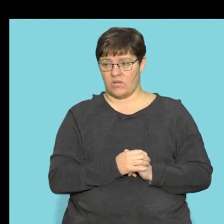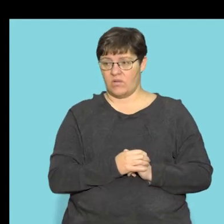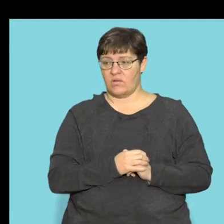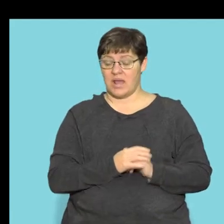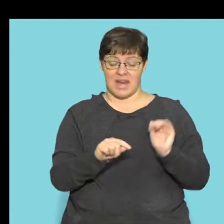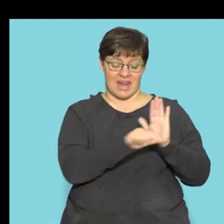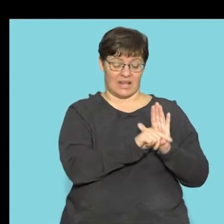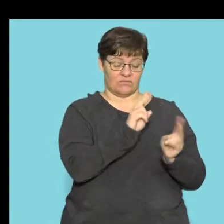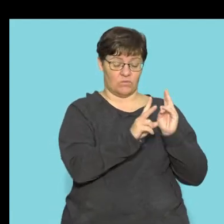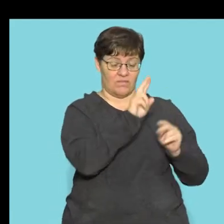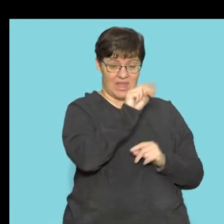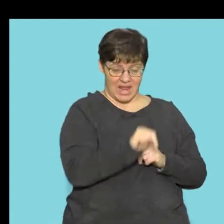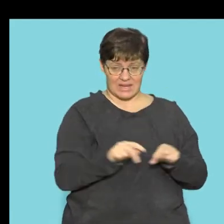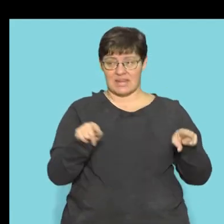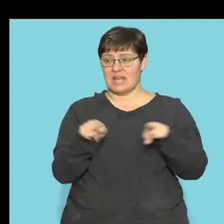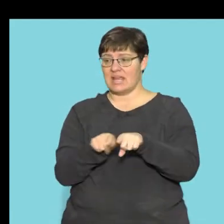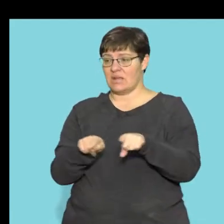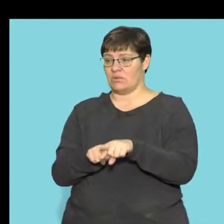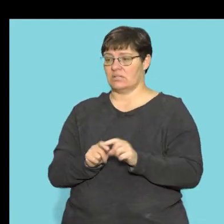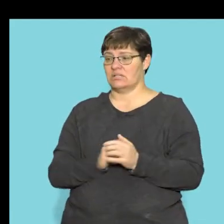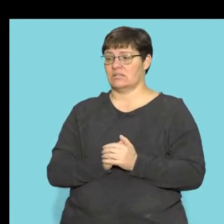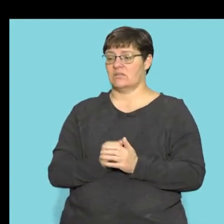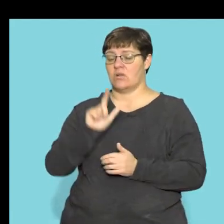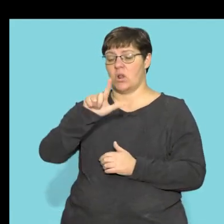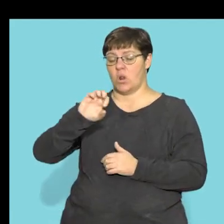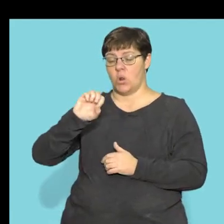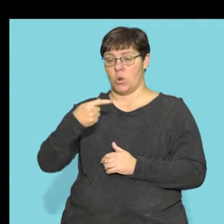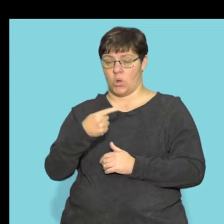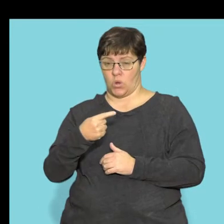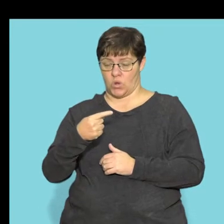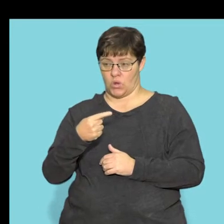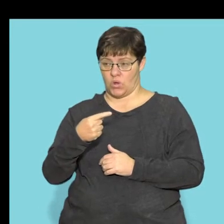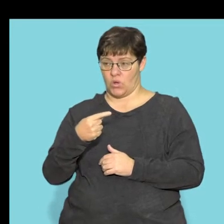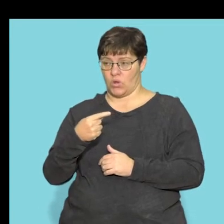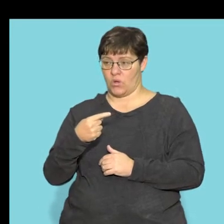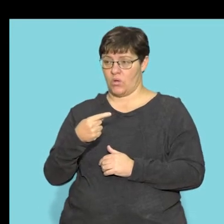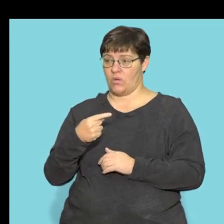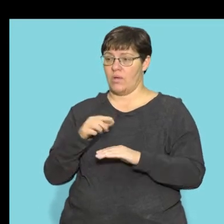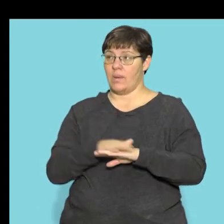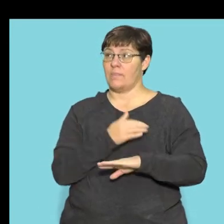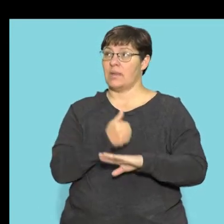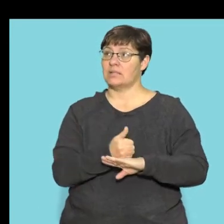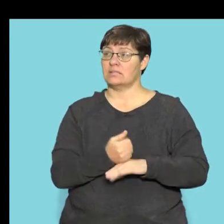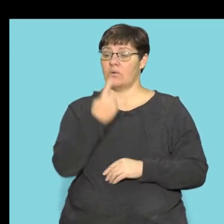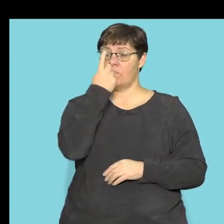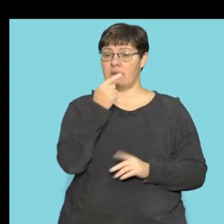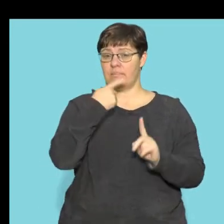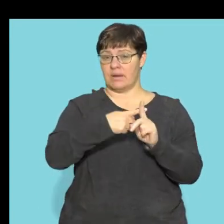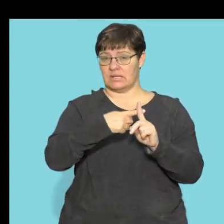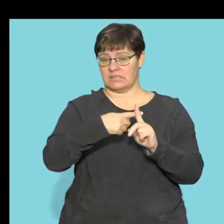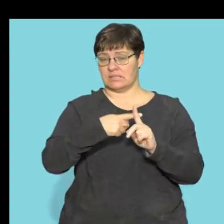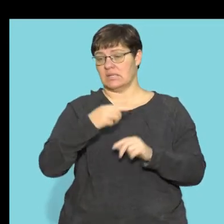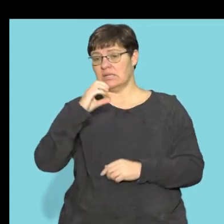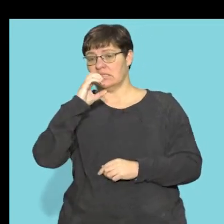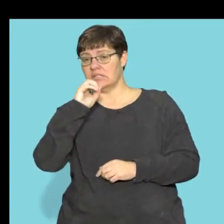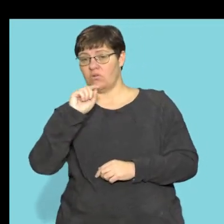negative 12n will be equals to the log of my base, which is 1 plus